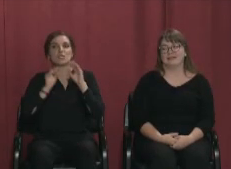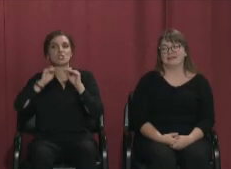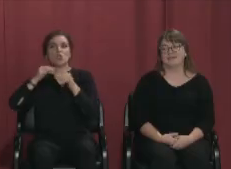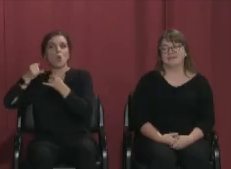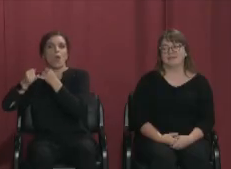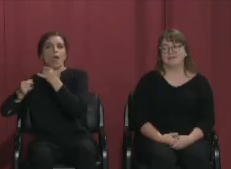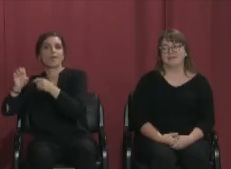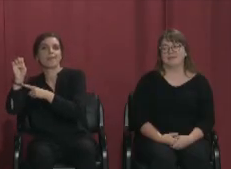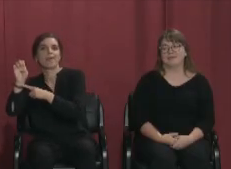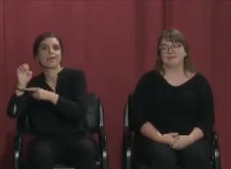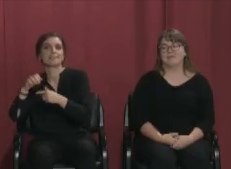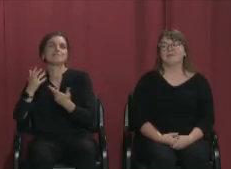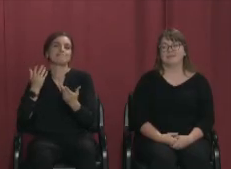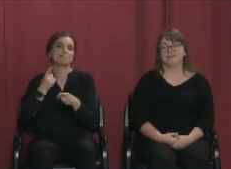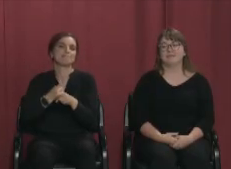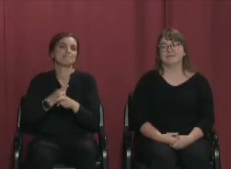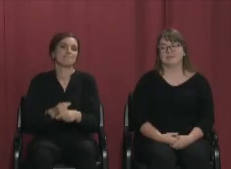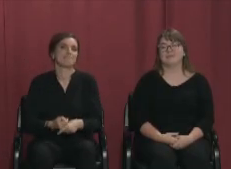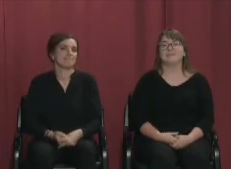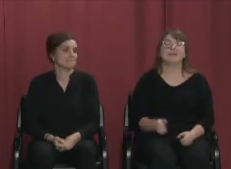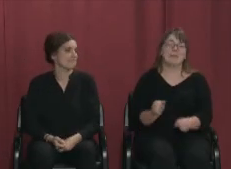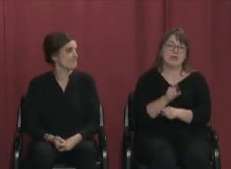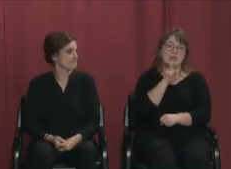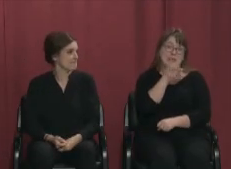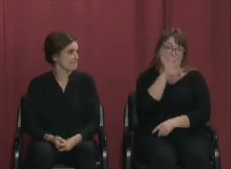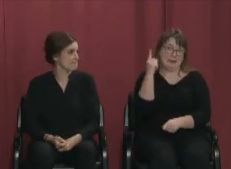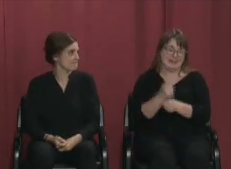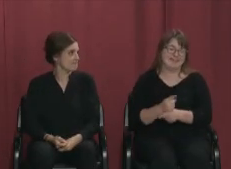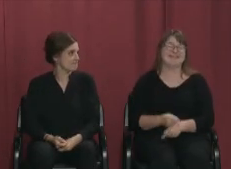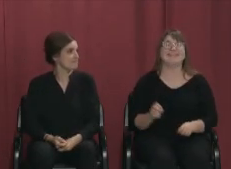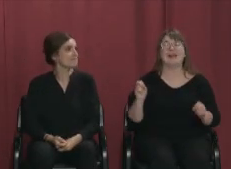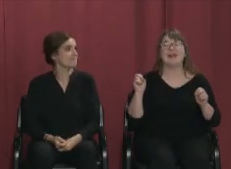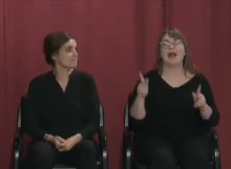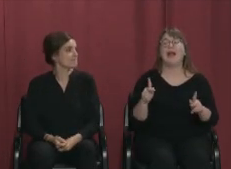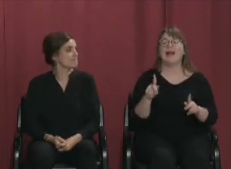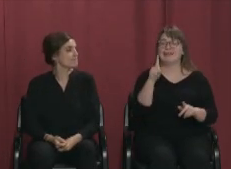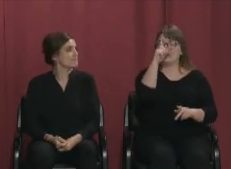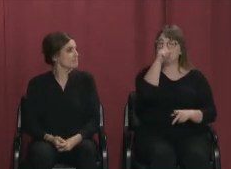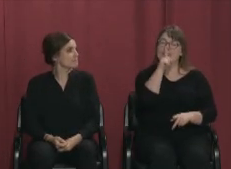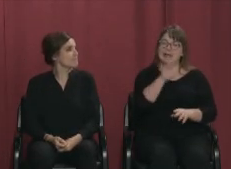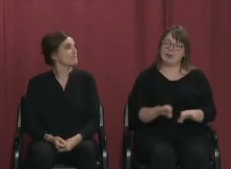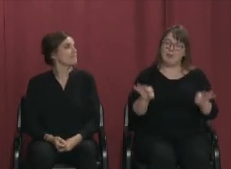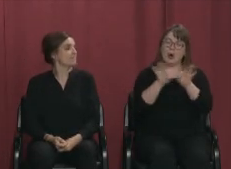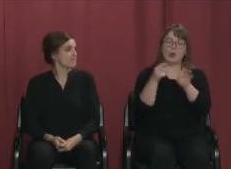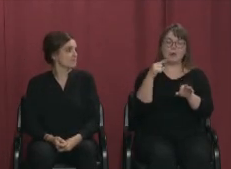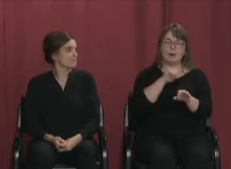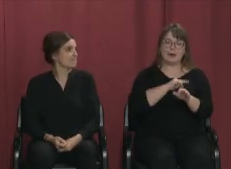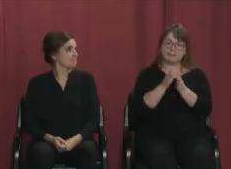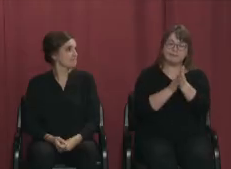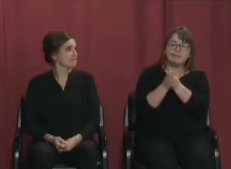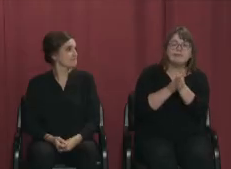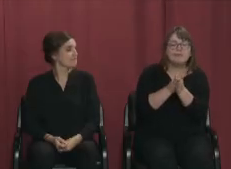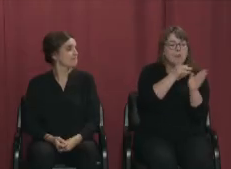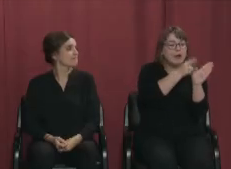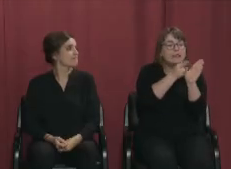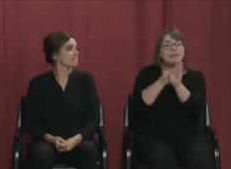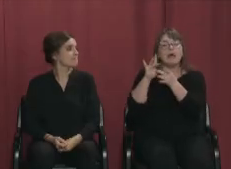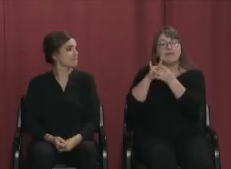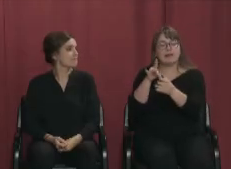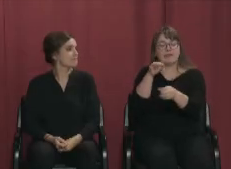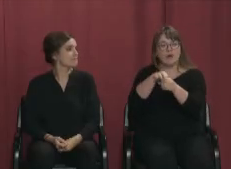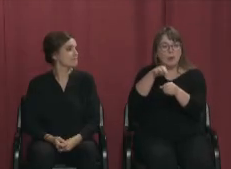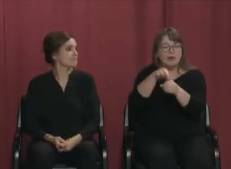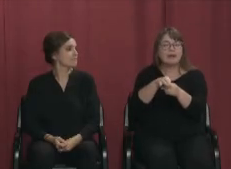think it's so important that people participate, and sometimes it's simple questions like, what if I